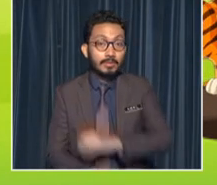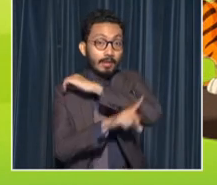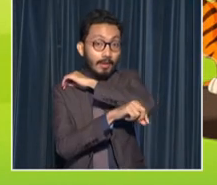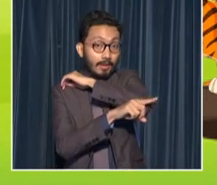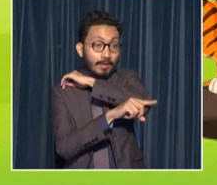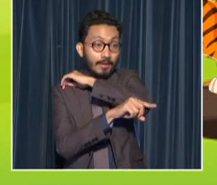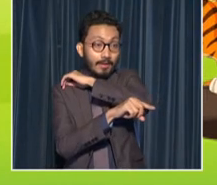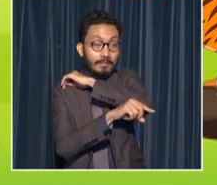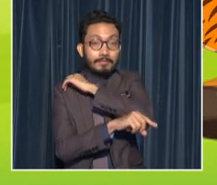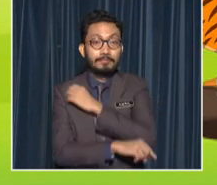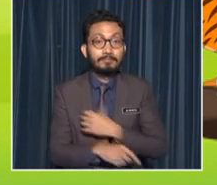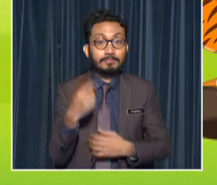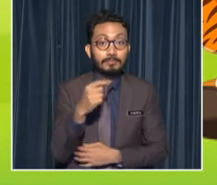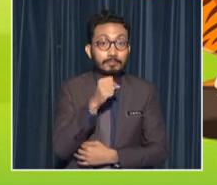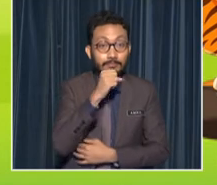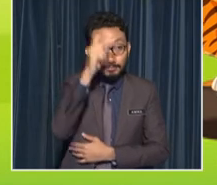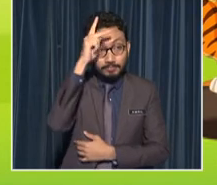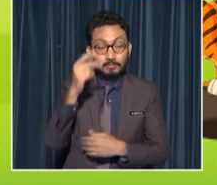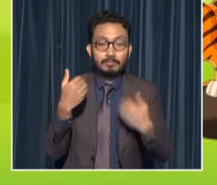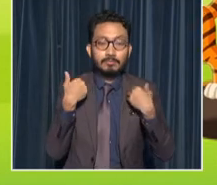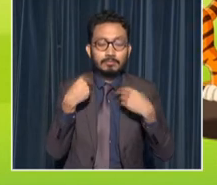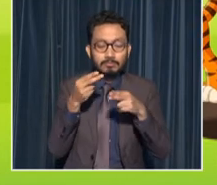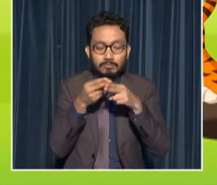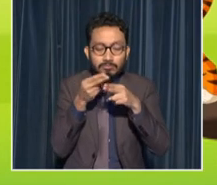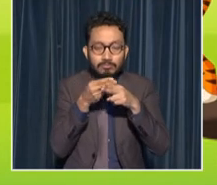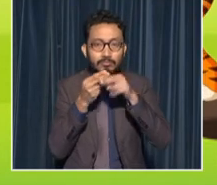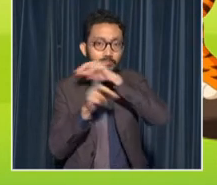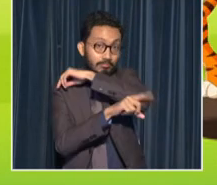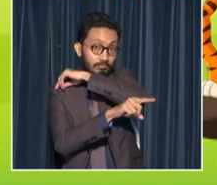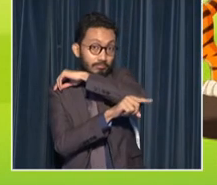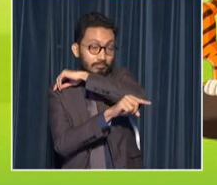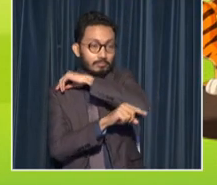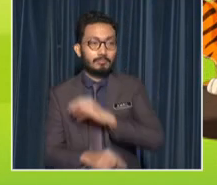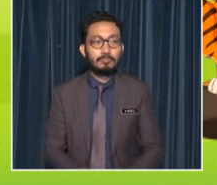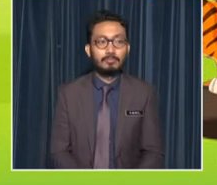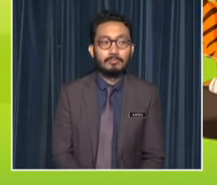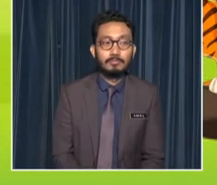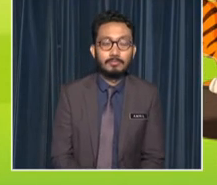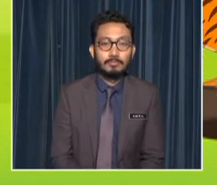Tail. The goat has a short tail.